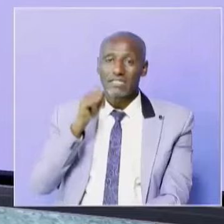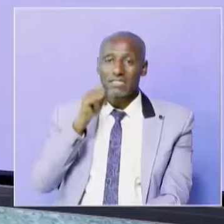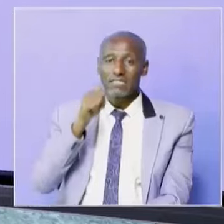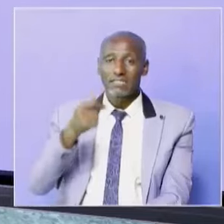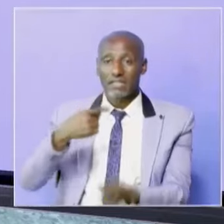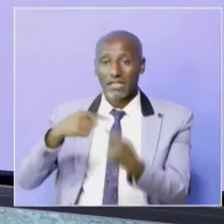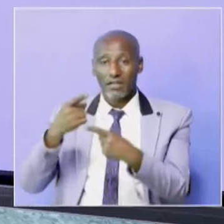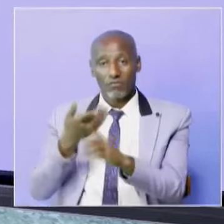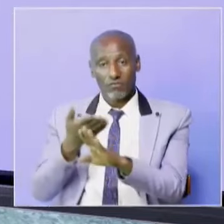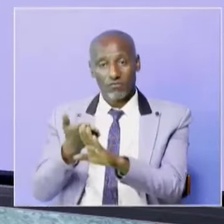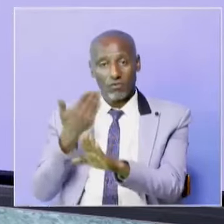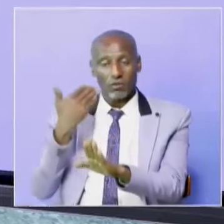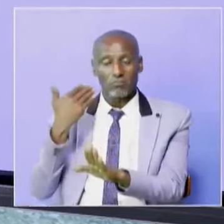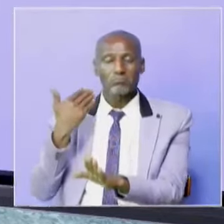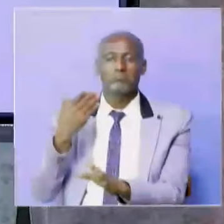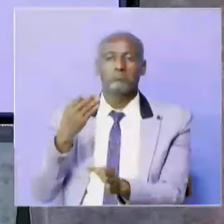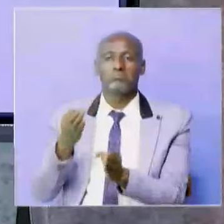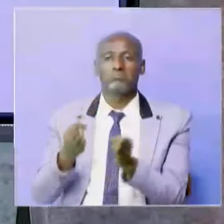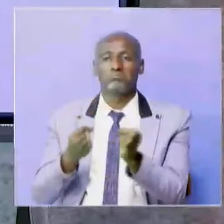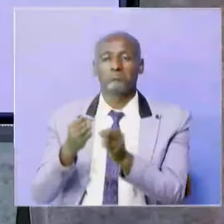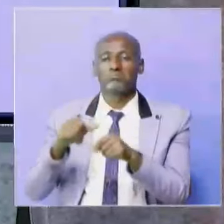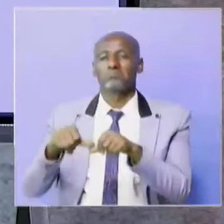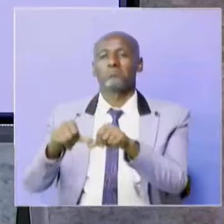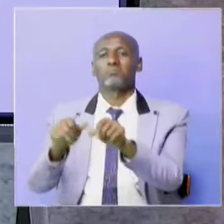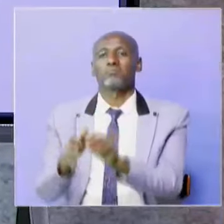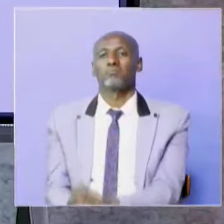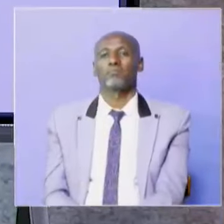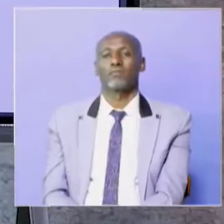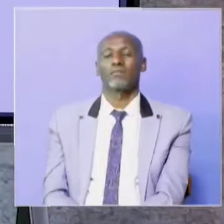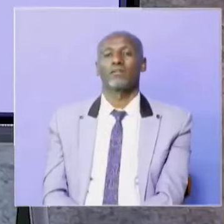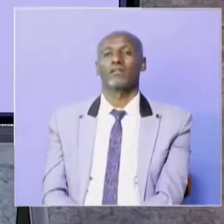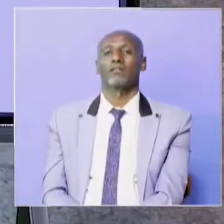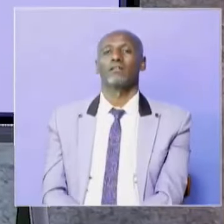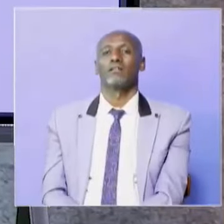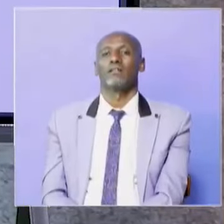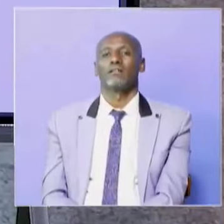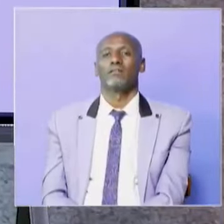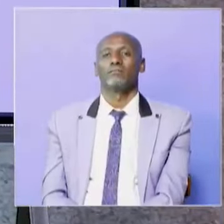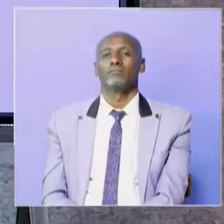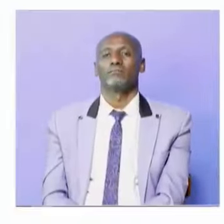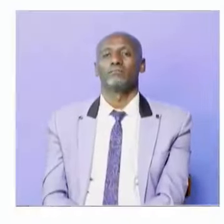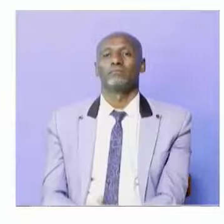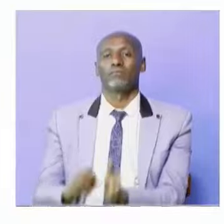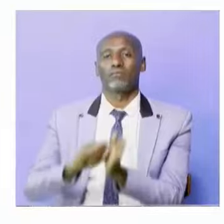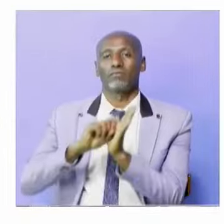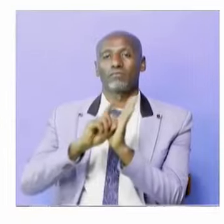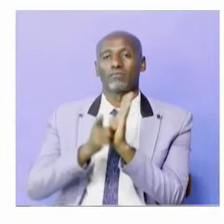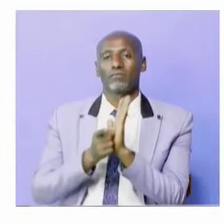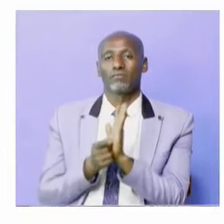she was born, she came from, okay? So, for example, we can say here,